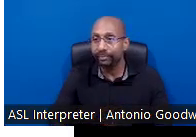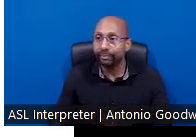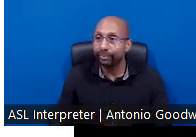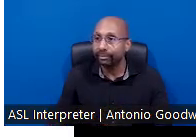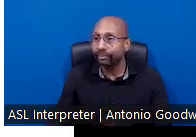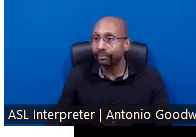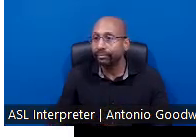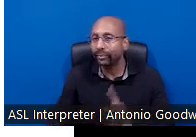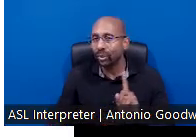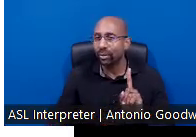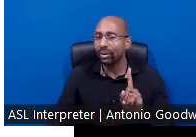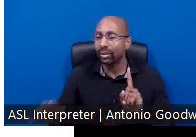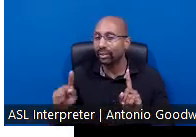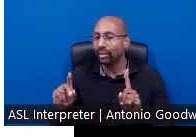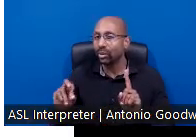1 second.